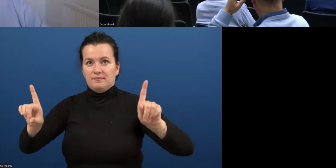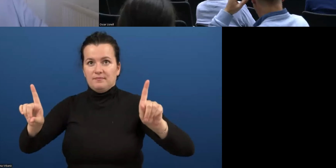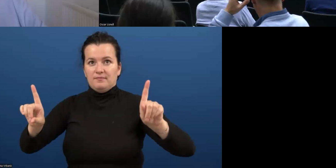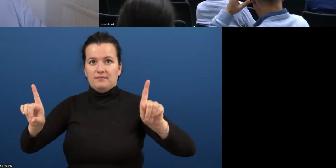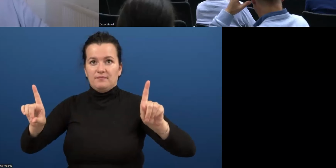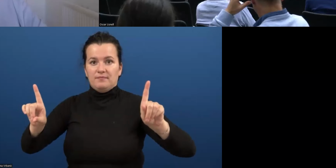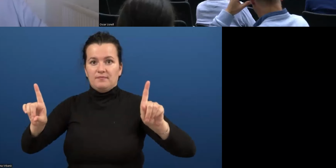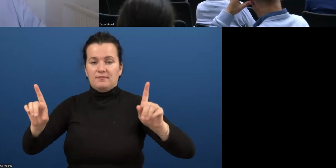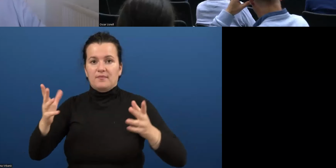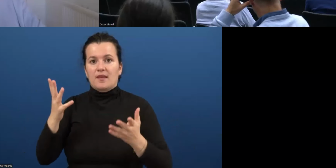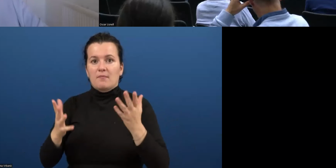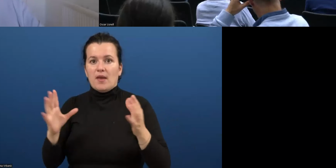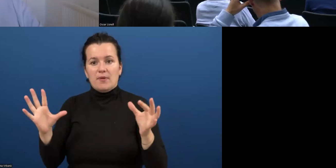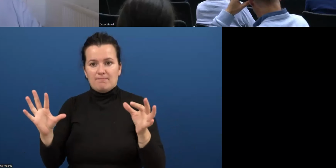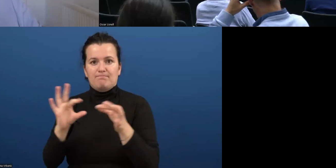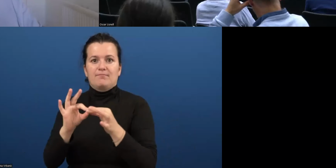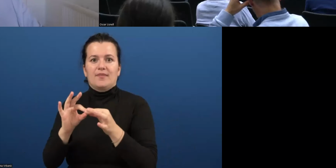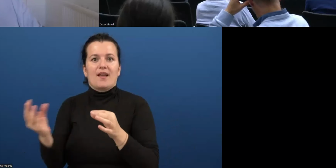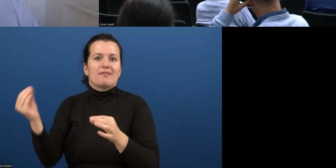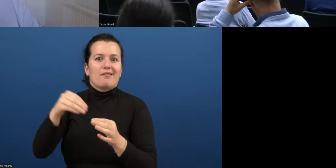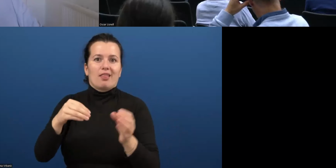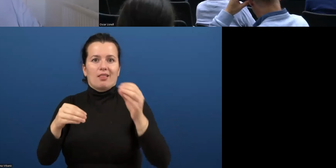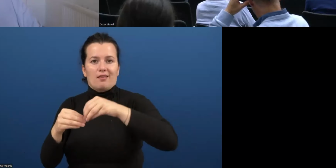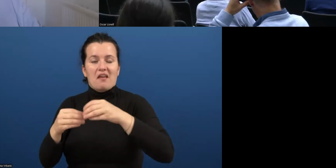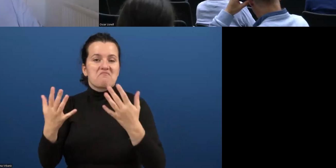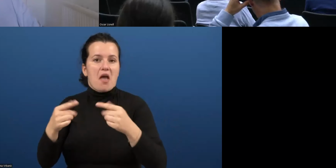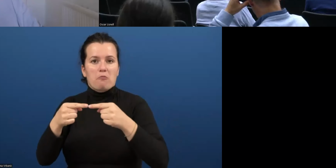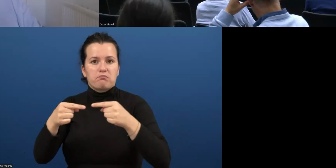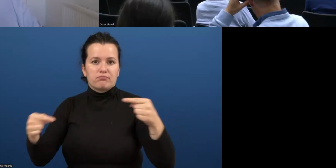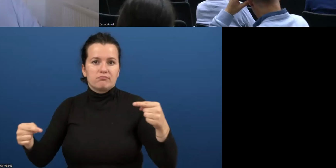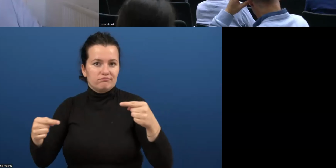There is something wrong with that one, it sounds, looks like.